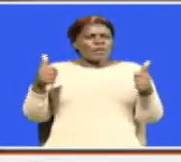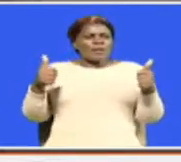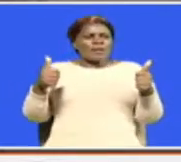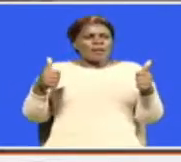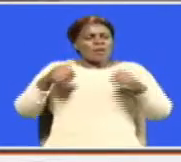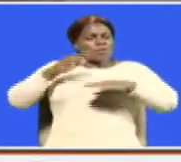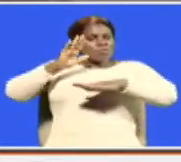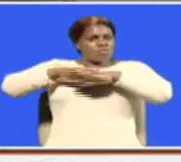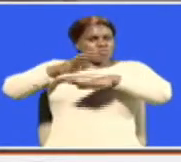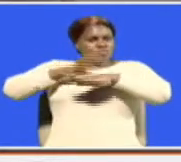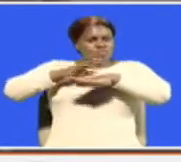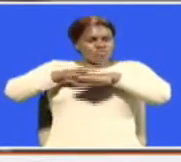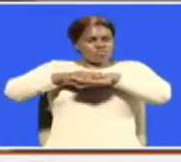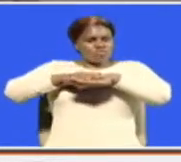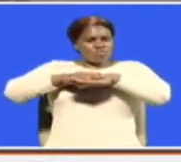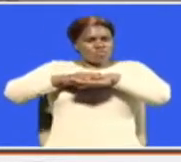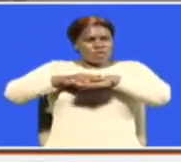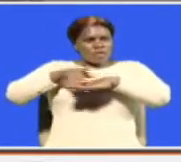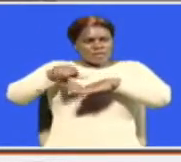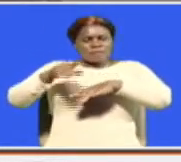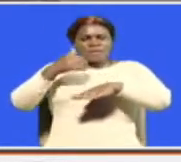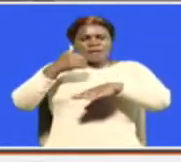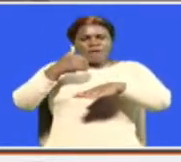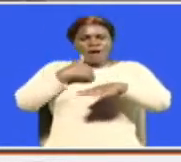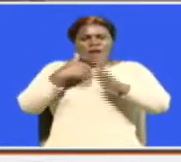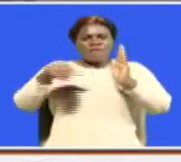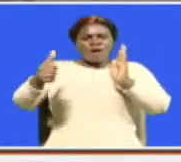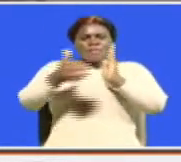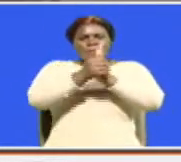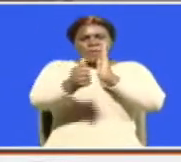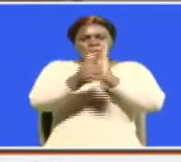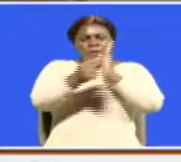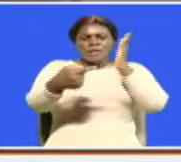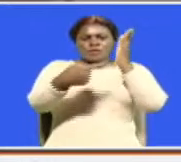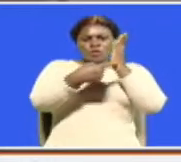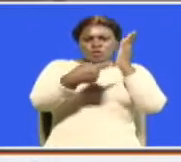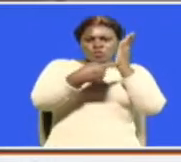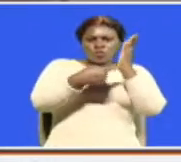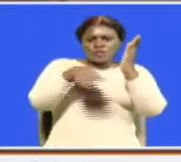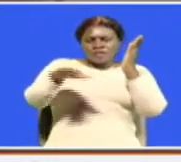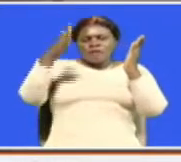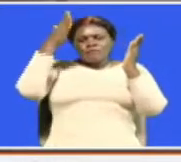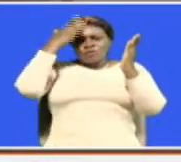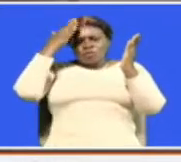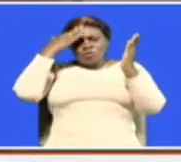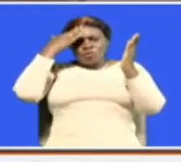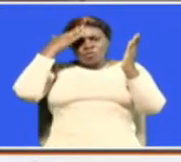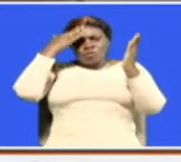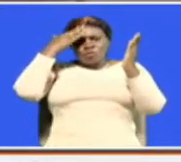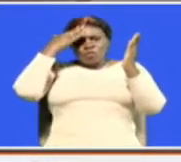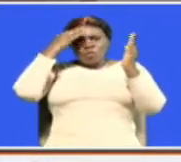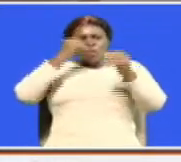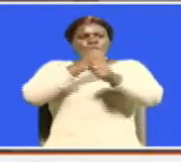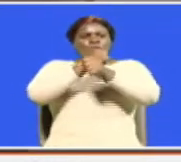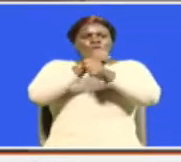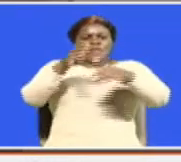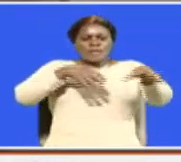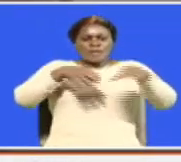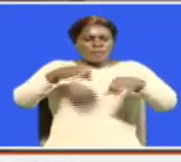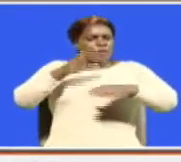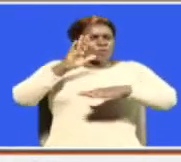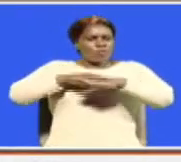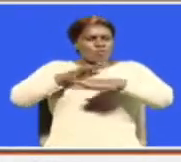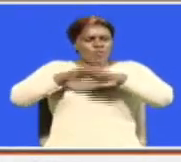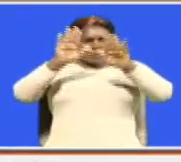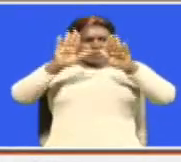is a very good attribute, because they can learn other skills. We need technology nowadays to be able to protect wildlife, so that's very,